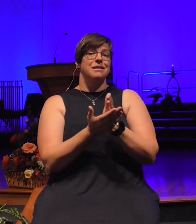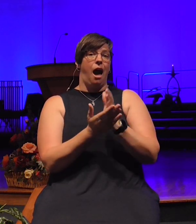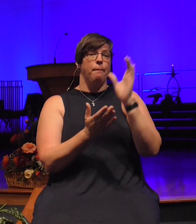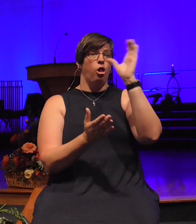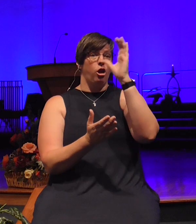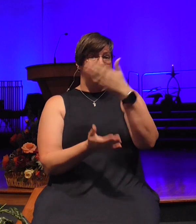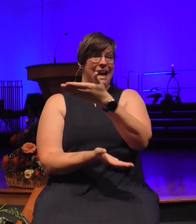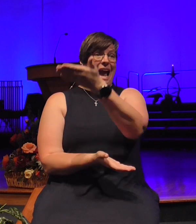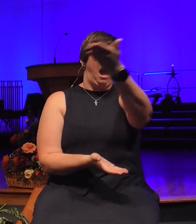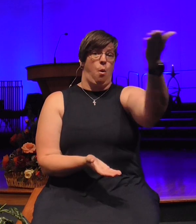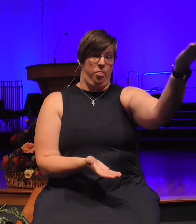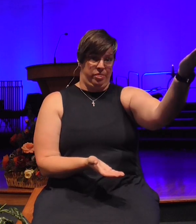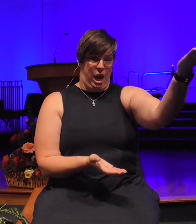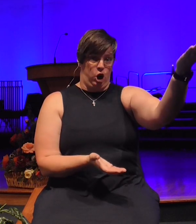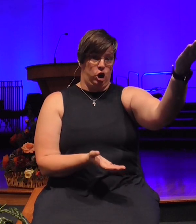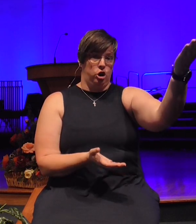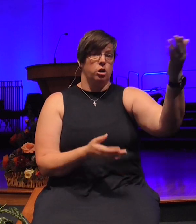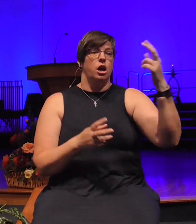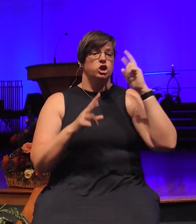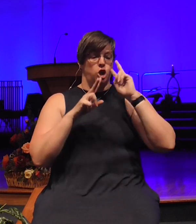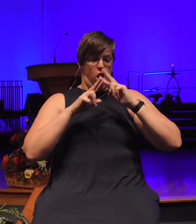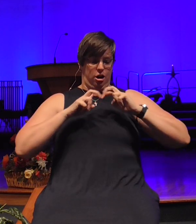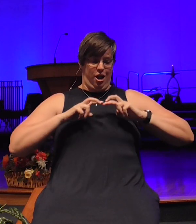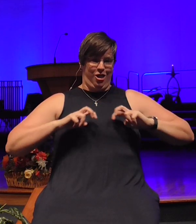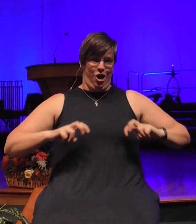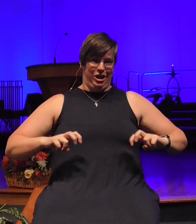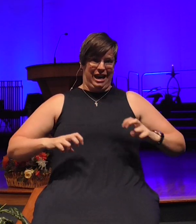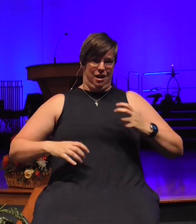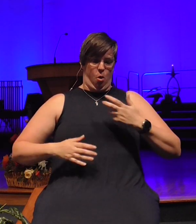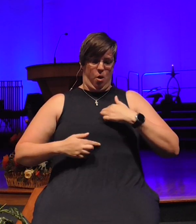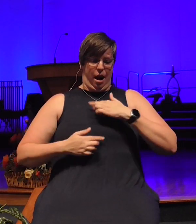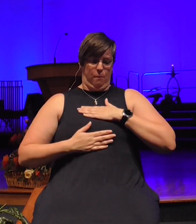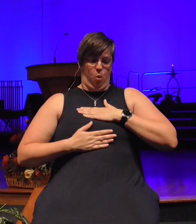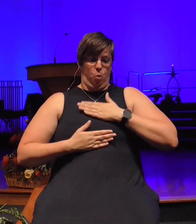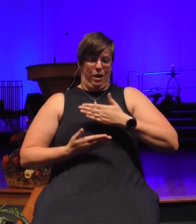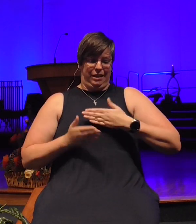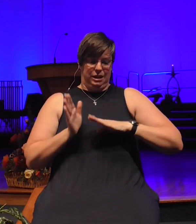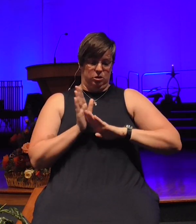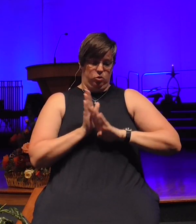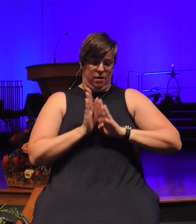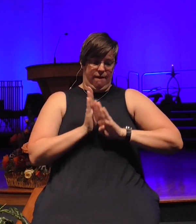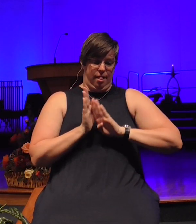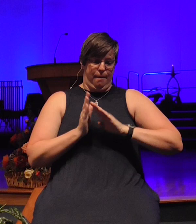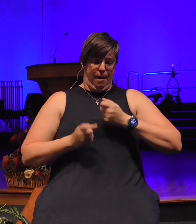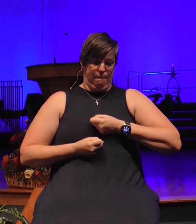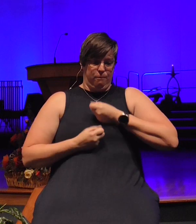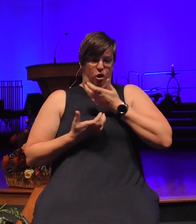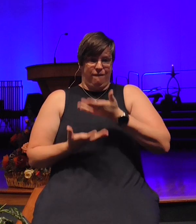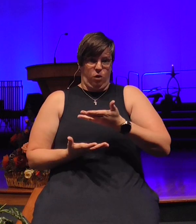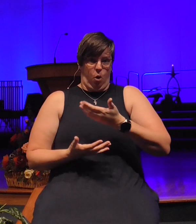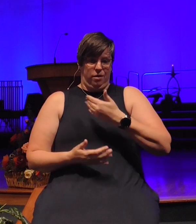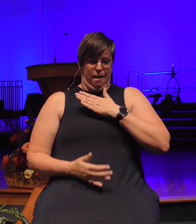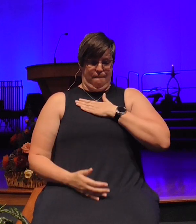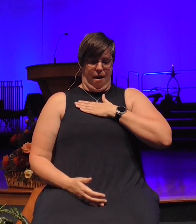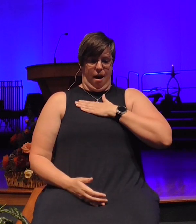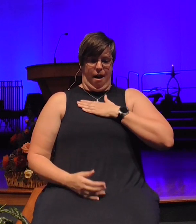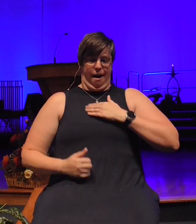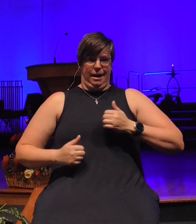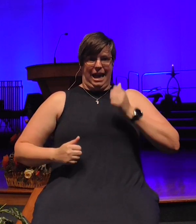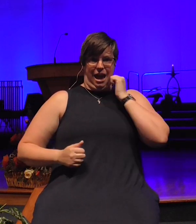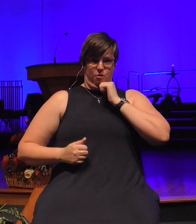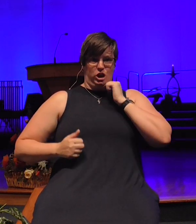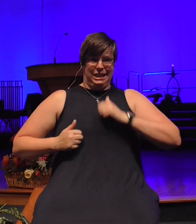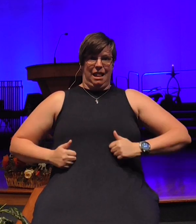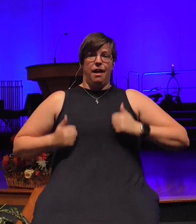stop looking out there and start looking at what you're willing to cultivate and bring forth in your